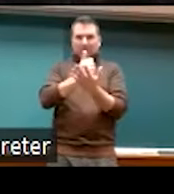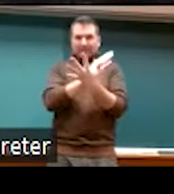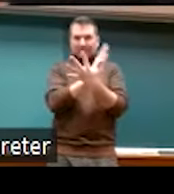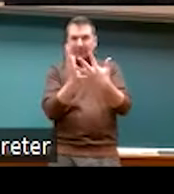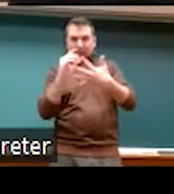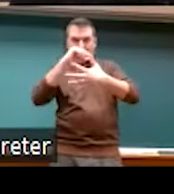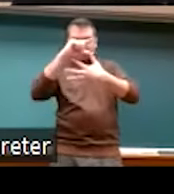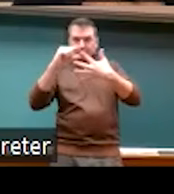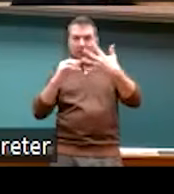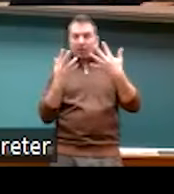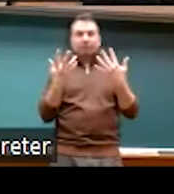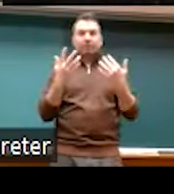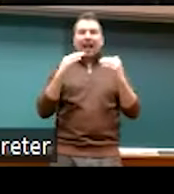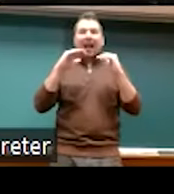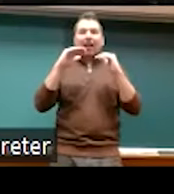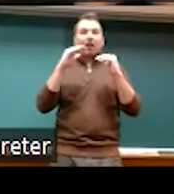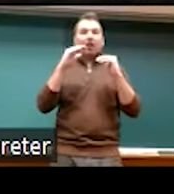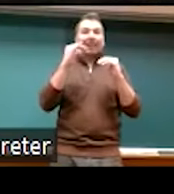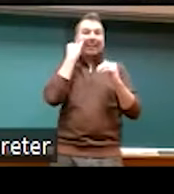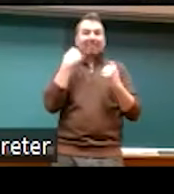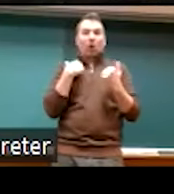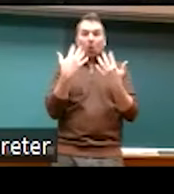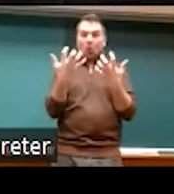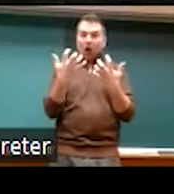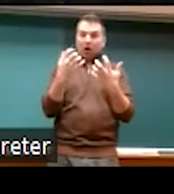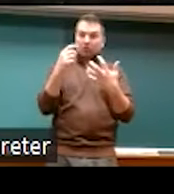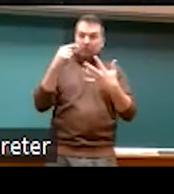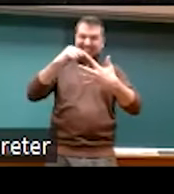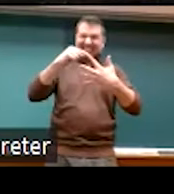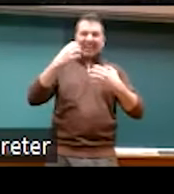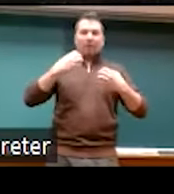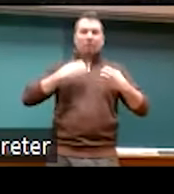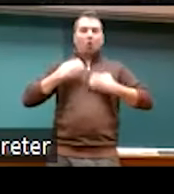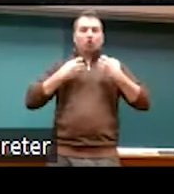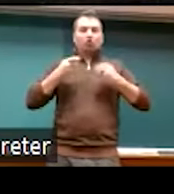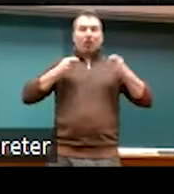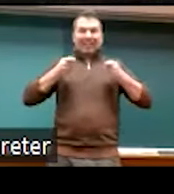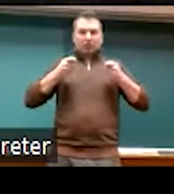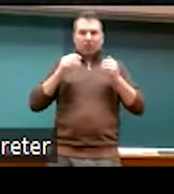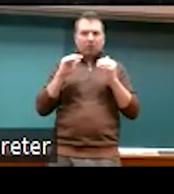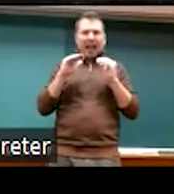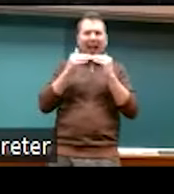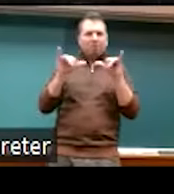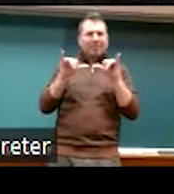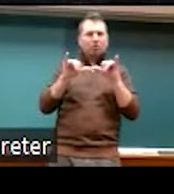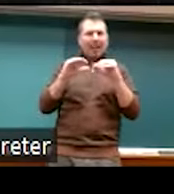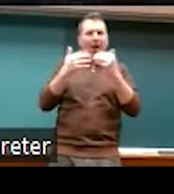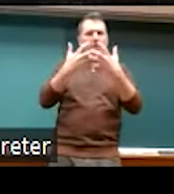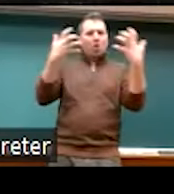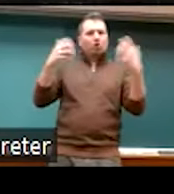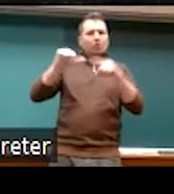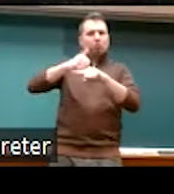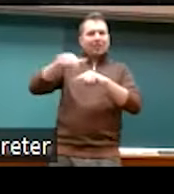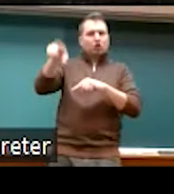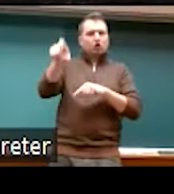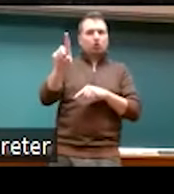week? How much emotional regulation do you have to do? So what we did is we made an educated guess on what